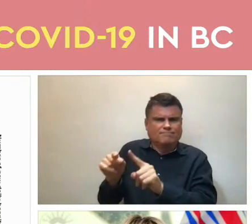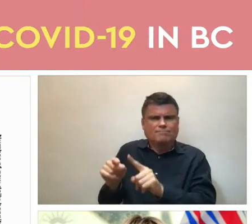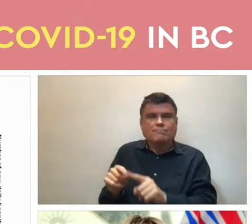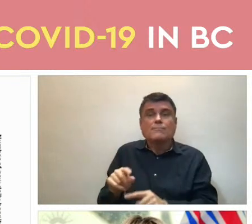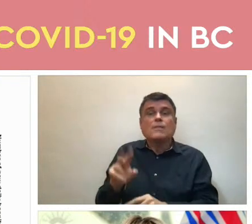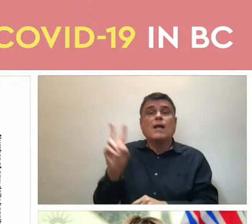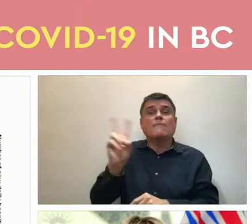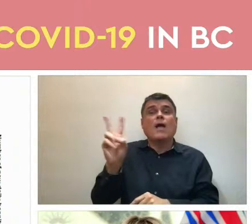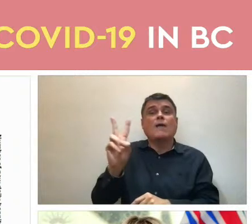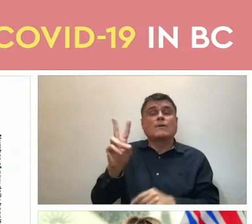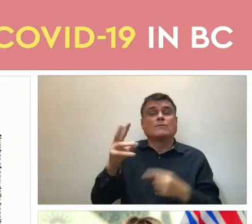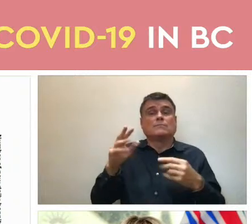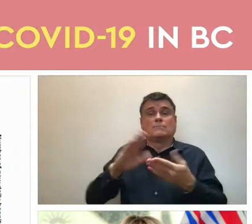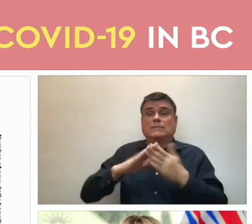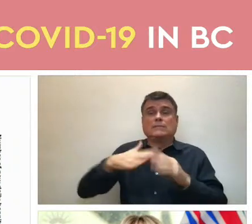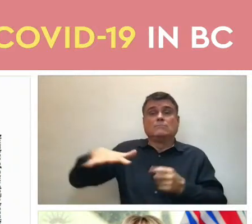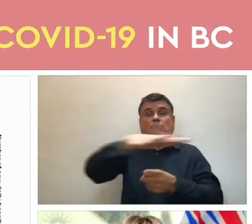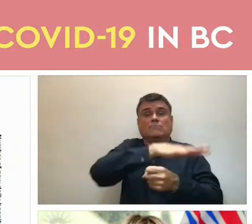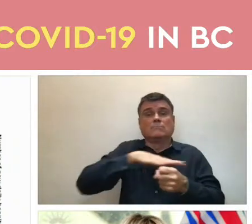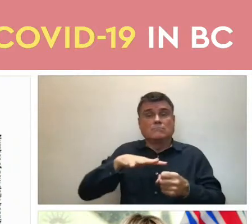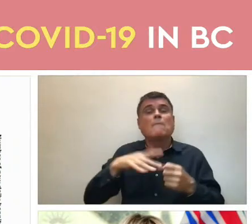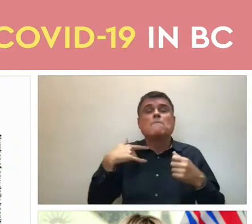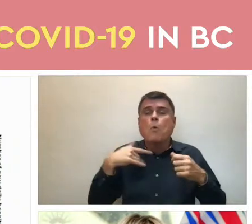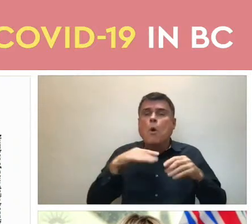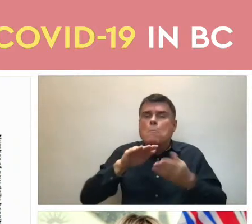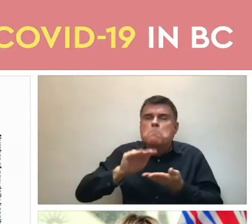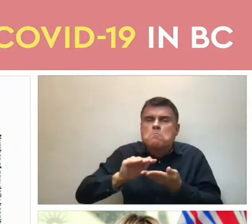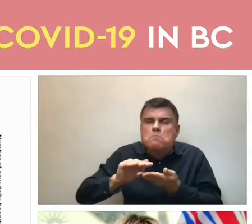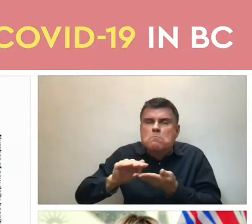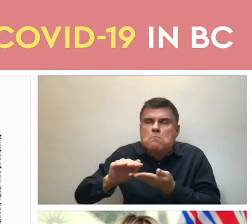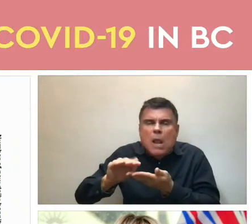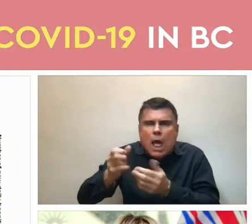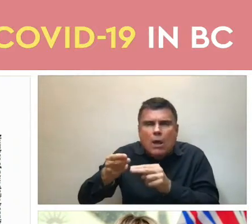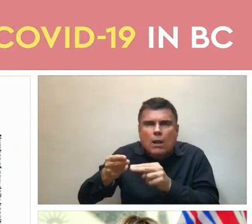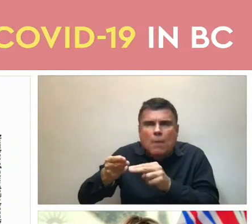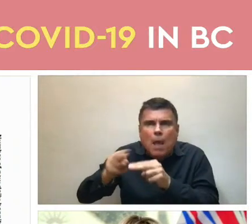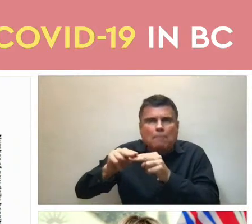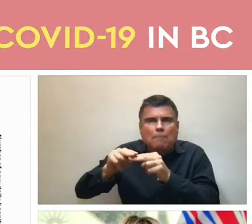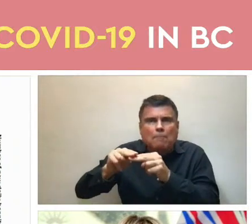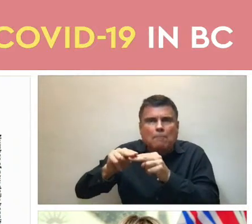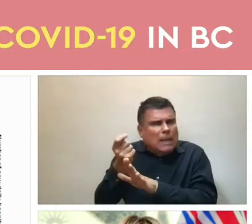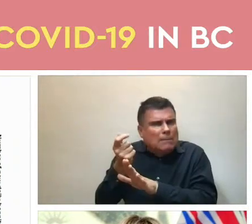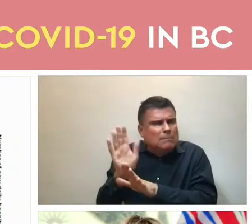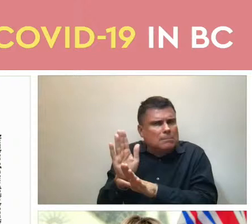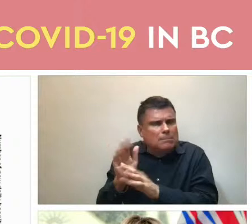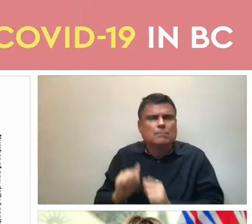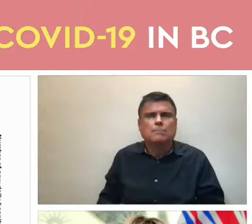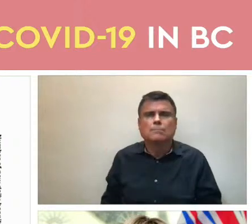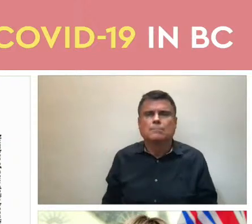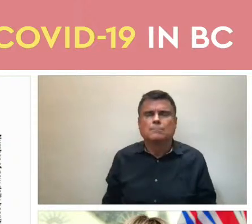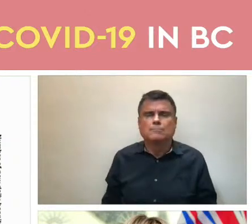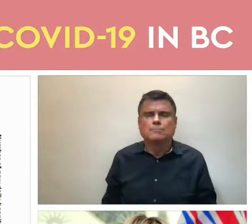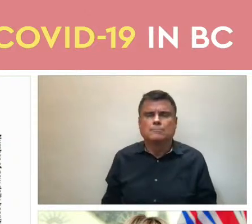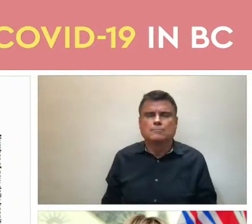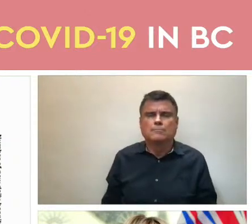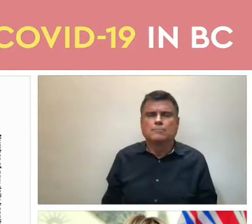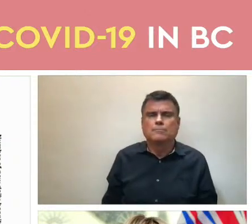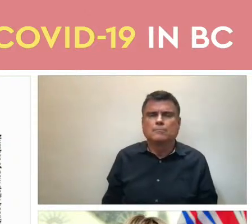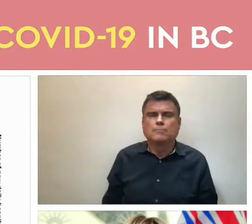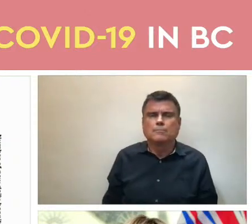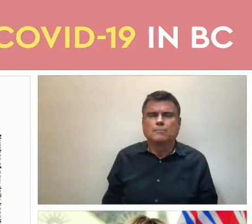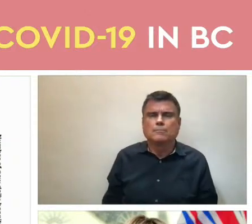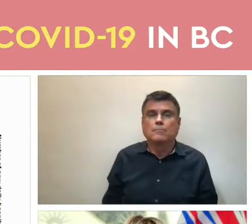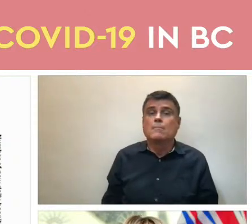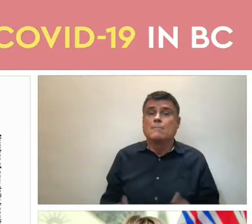coastal health. So this is our epidemic curve broken down by cases on the top. As we can see, we've had a nice steady decrease over the